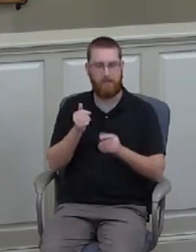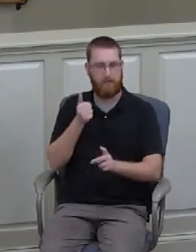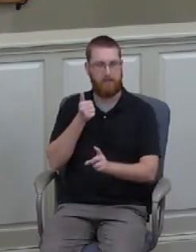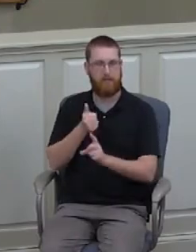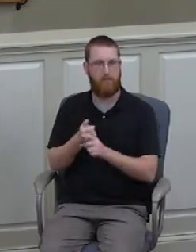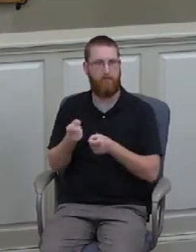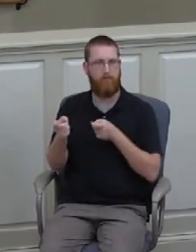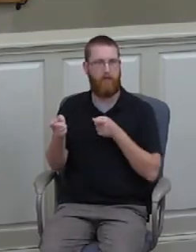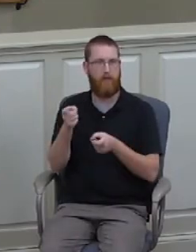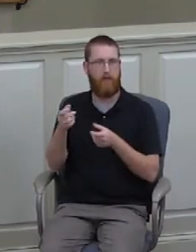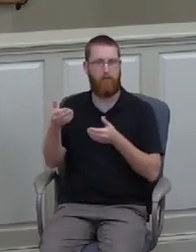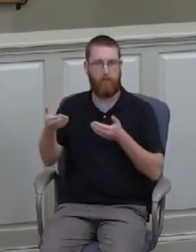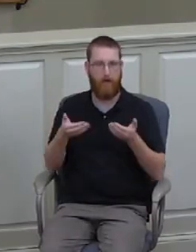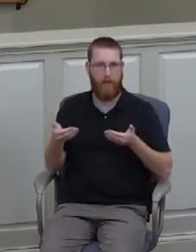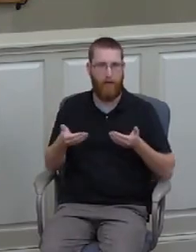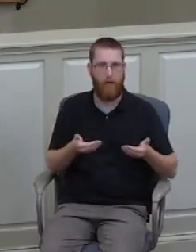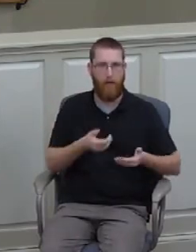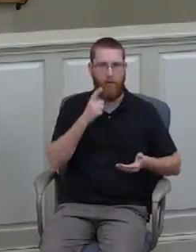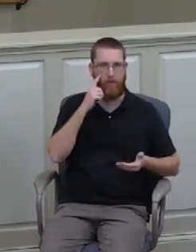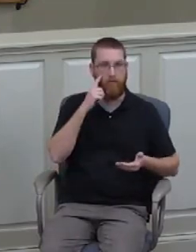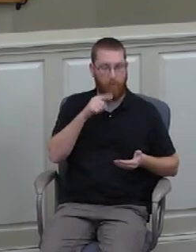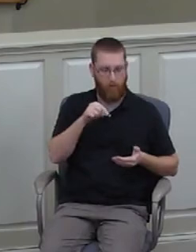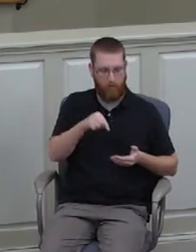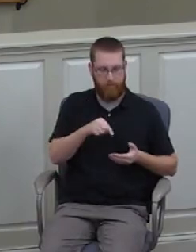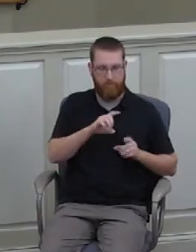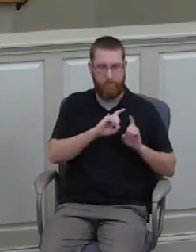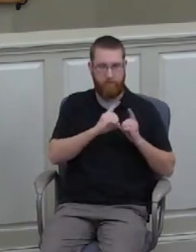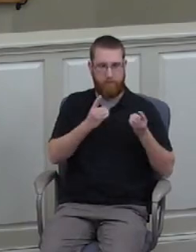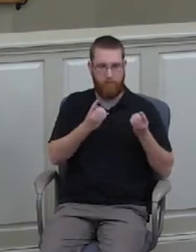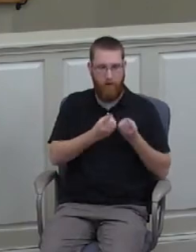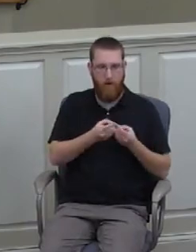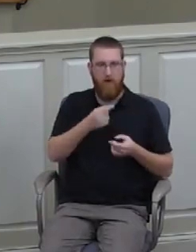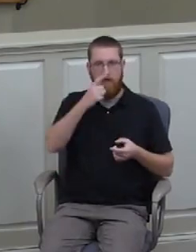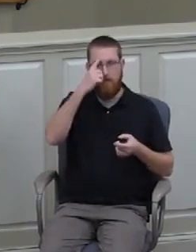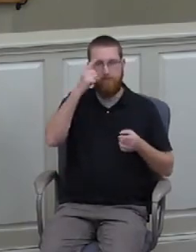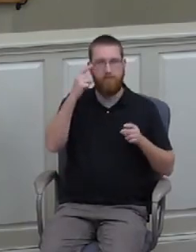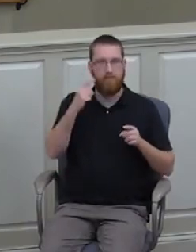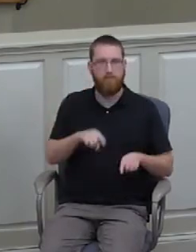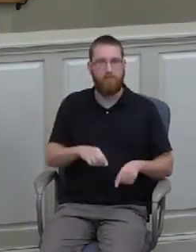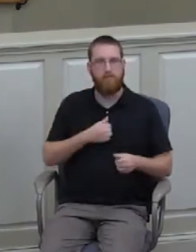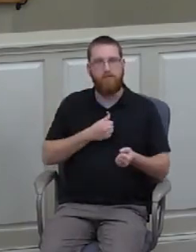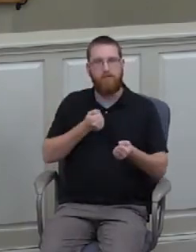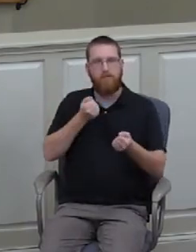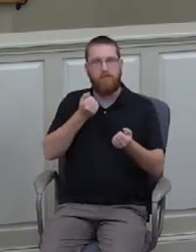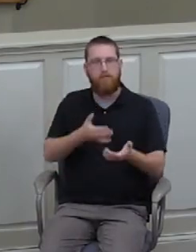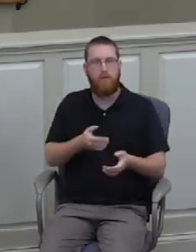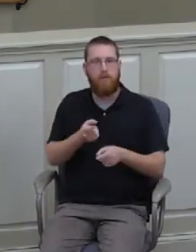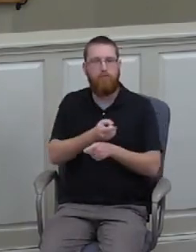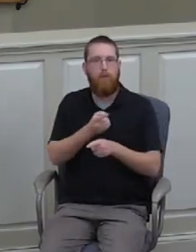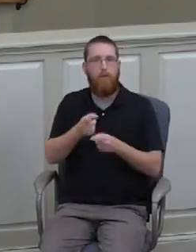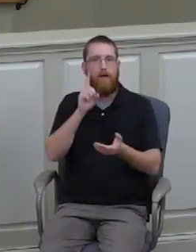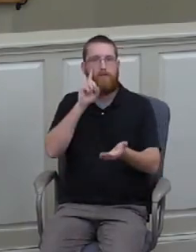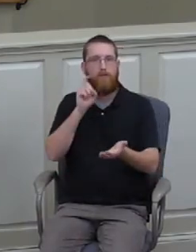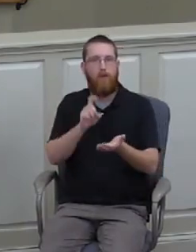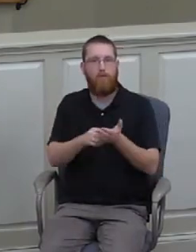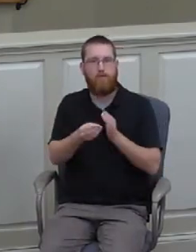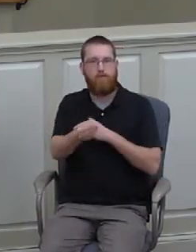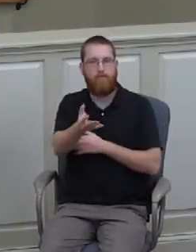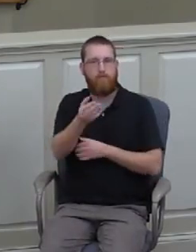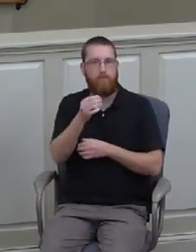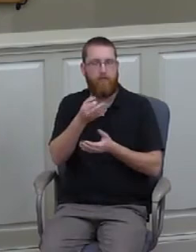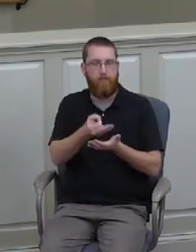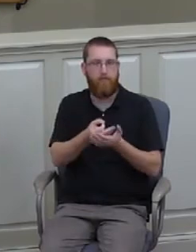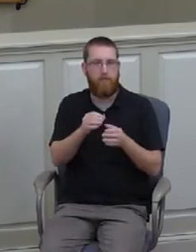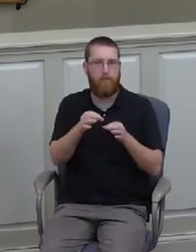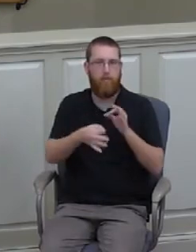while it handles hiring for the department, agrees to provide appropriate notice to the fiscal court in the